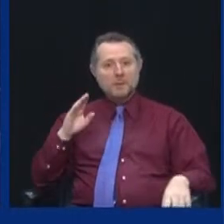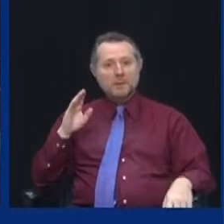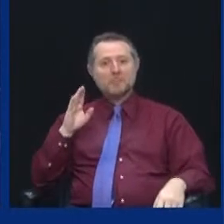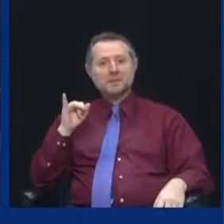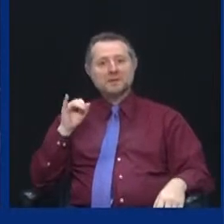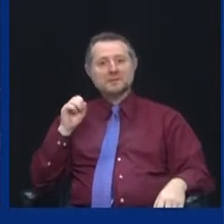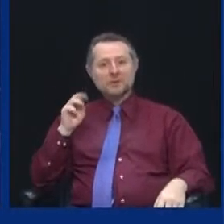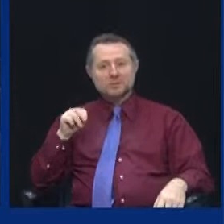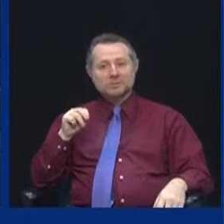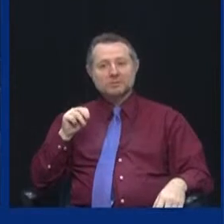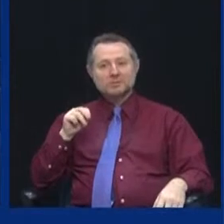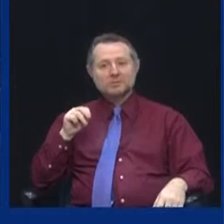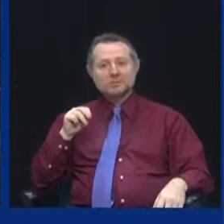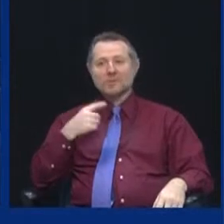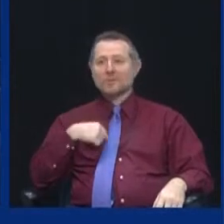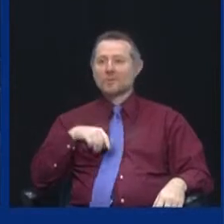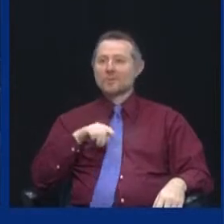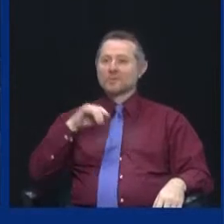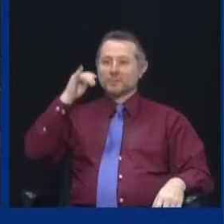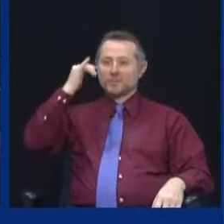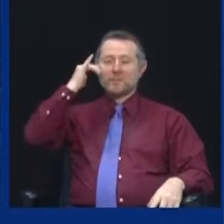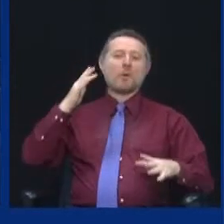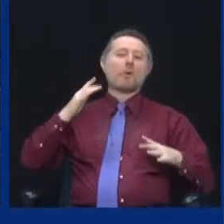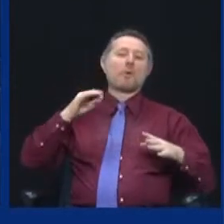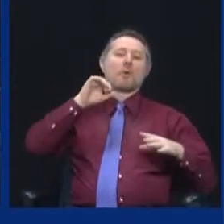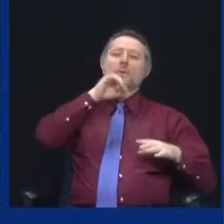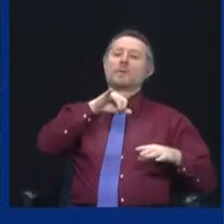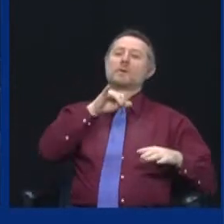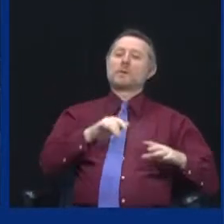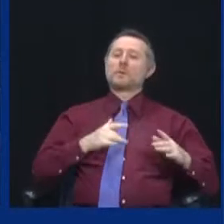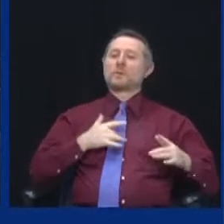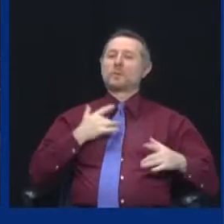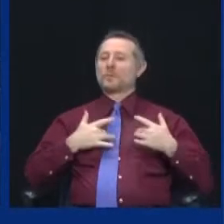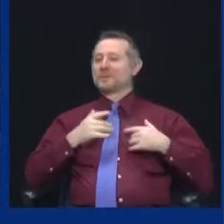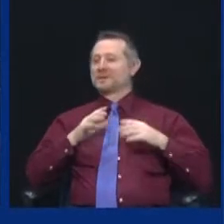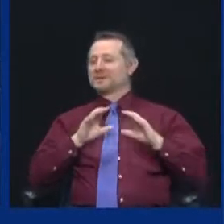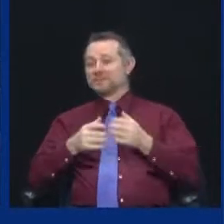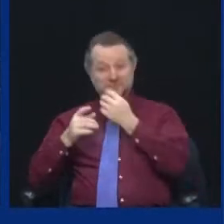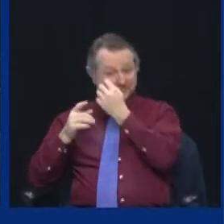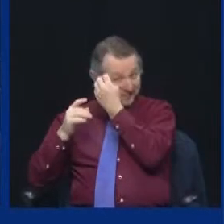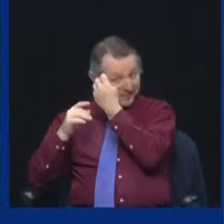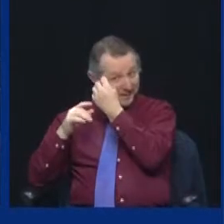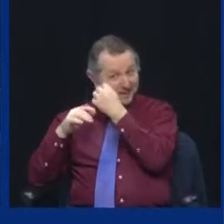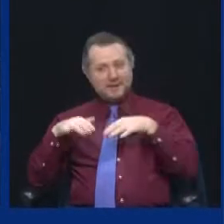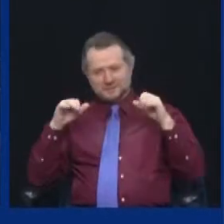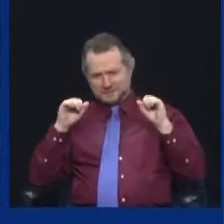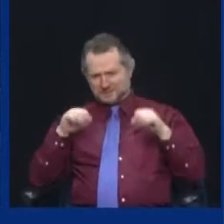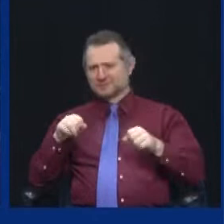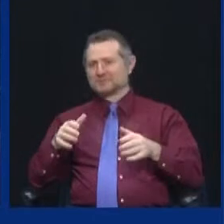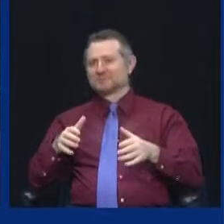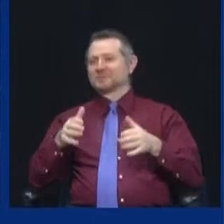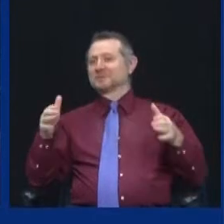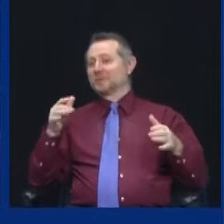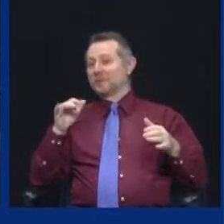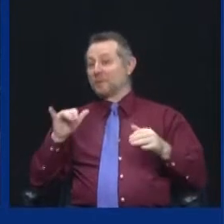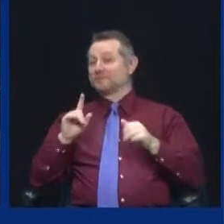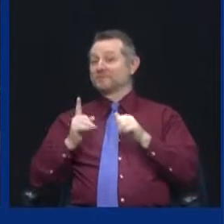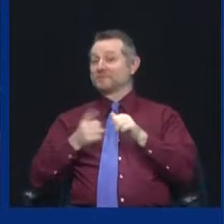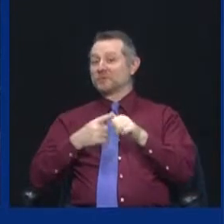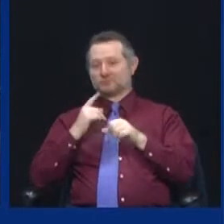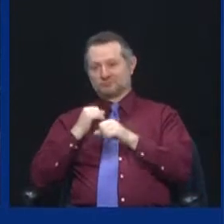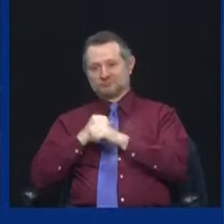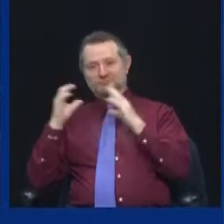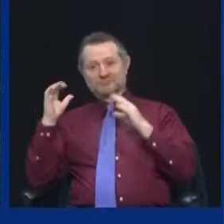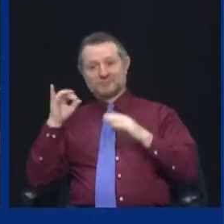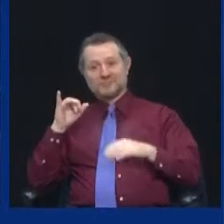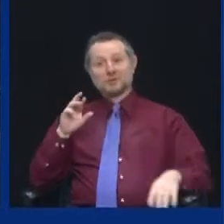excited Buffalo, and Buffalo loves them. But it had the capacity to expand, and that was the dream. And the